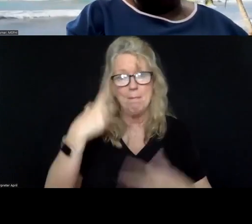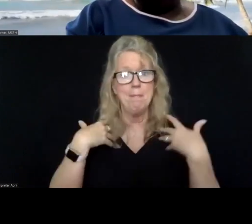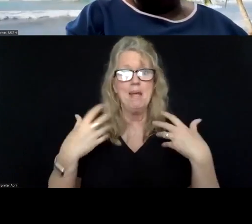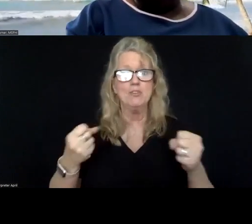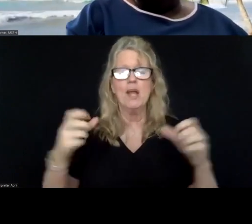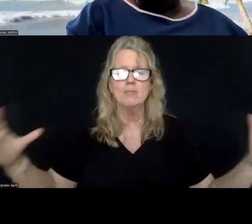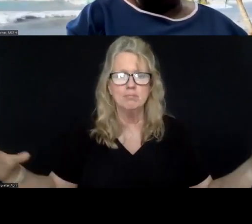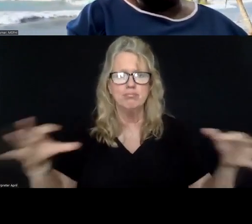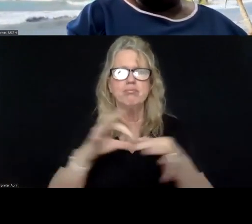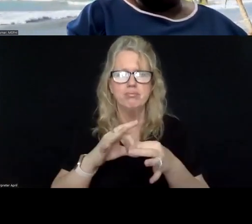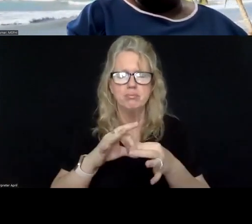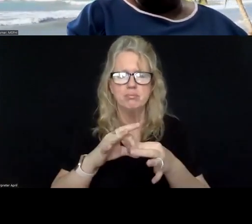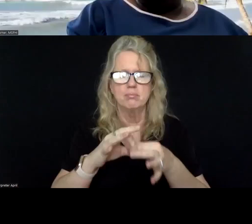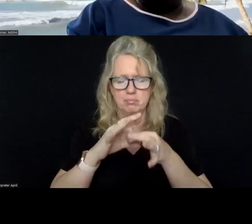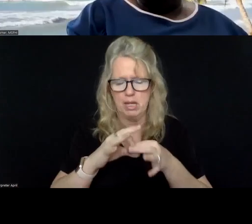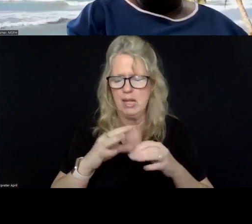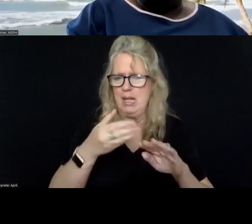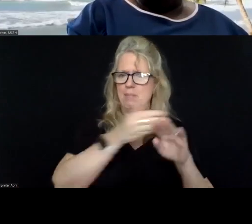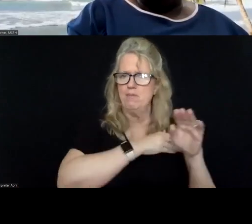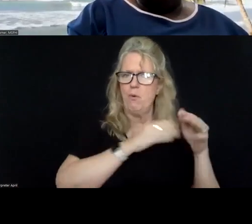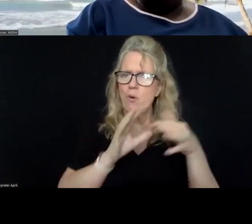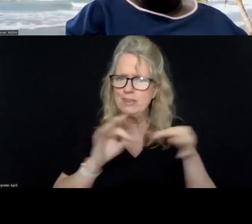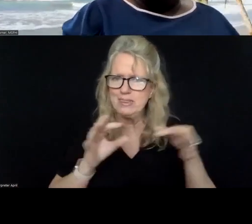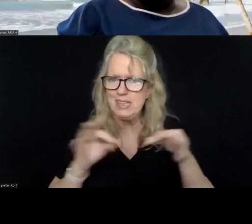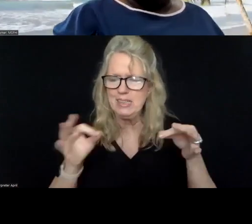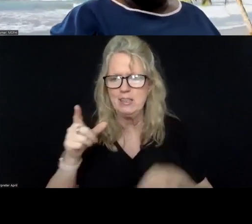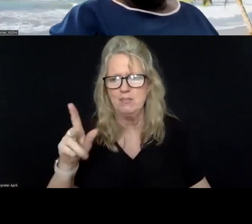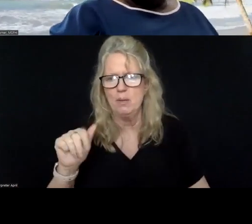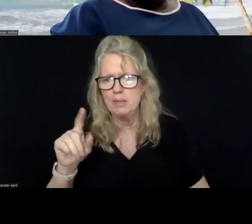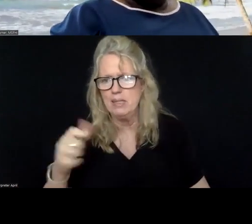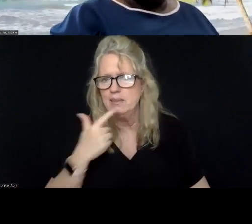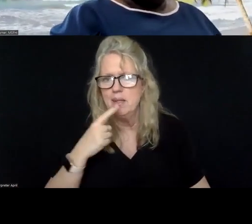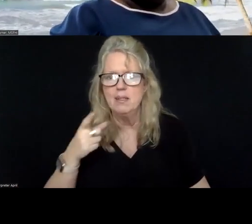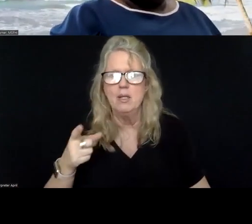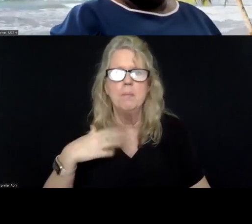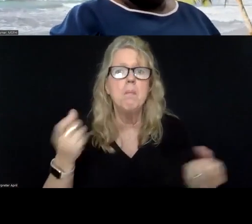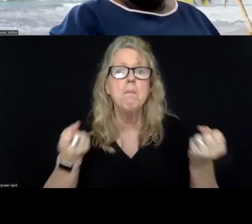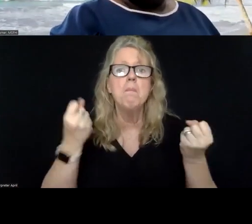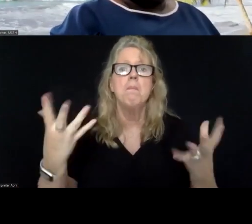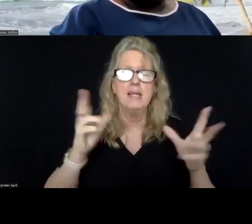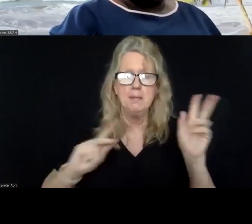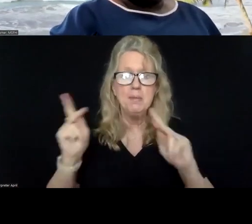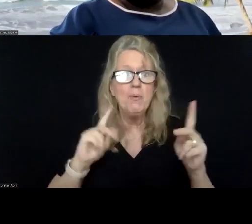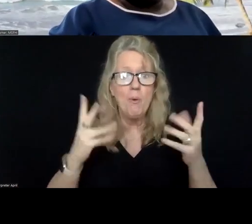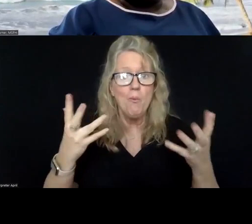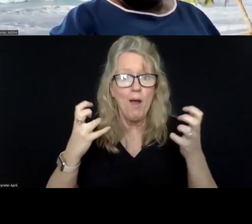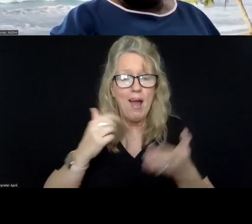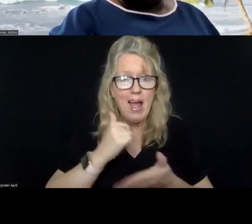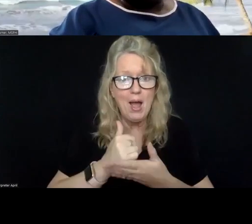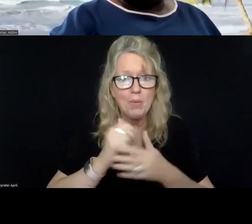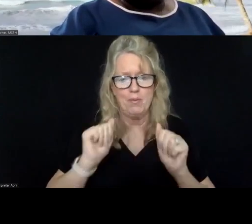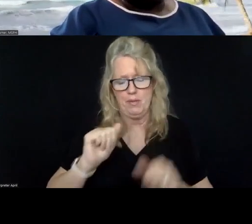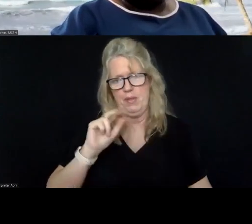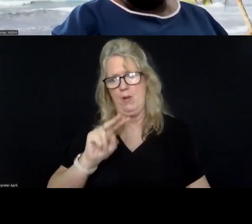connect. As stated earlier by Katie, is that many people, when they want help, they see the